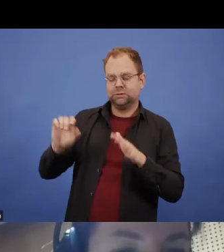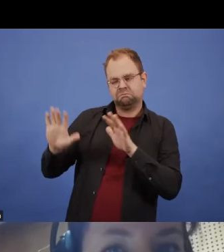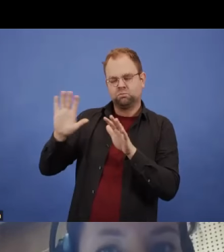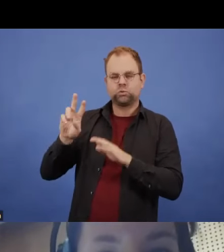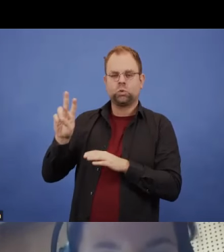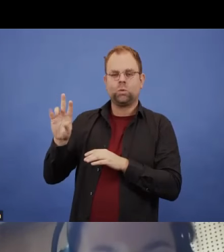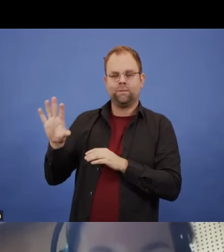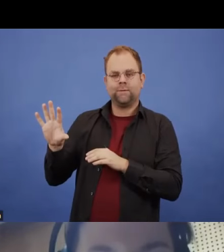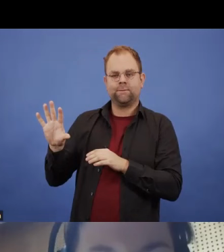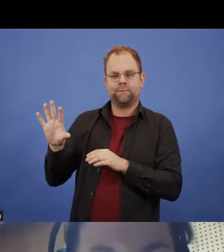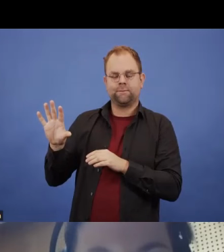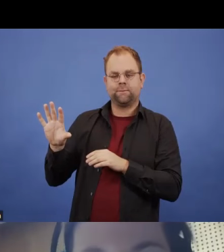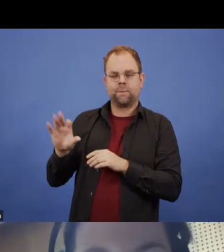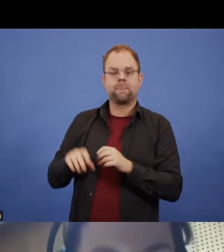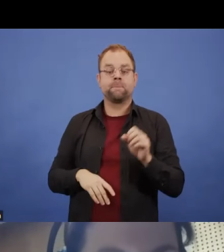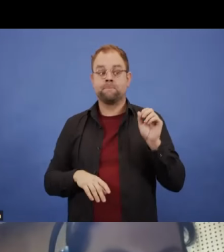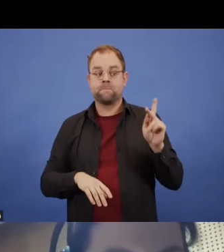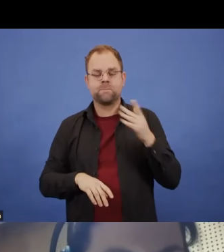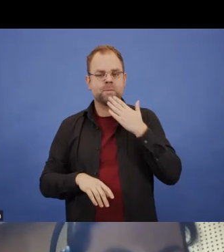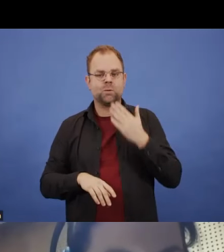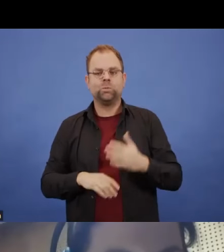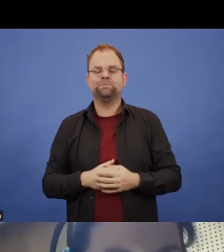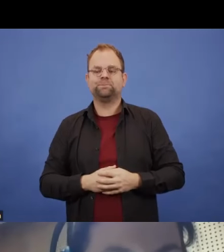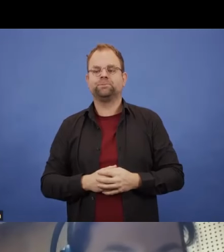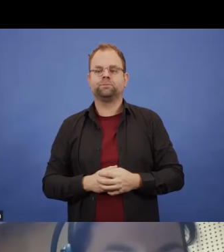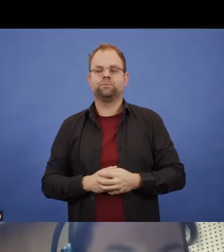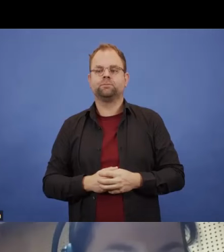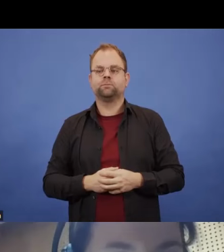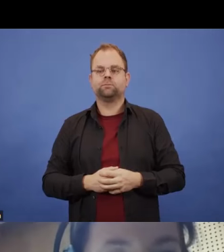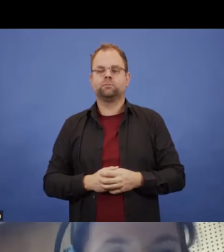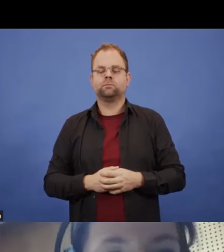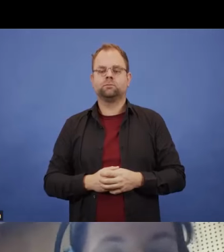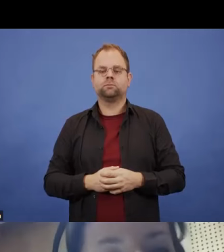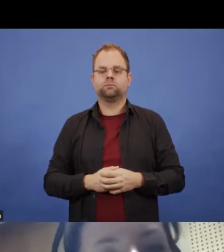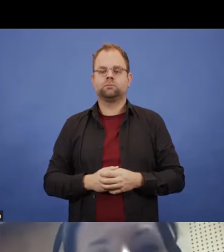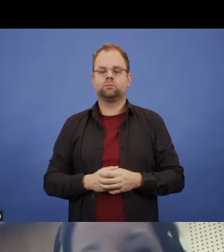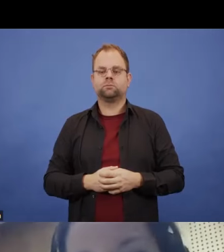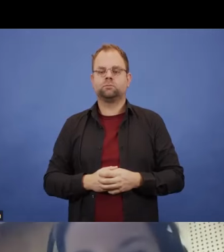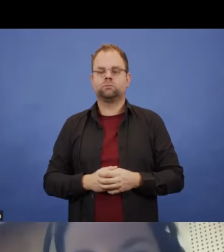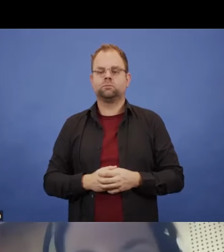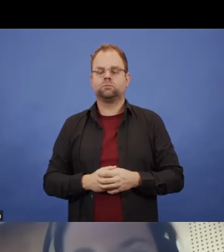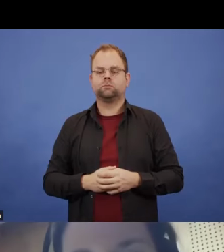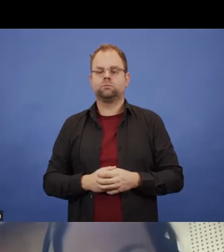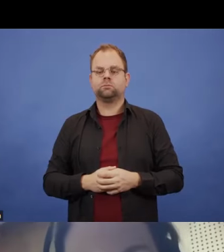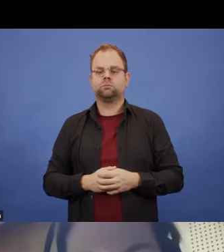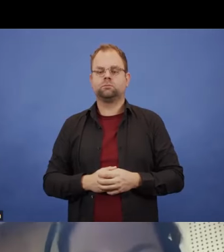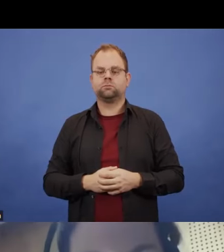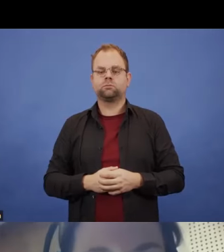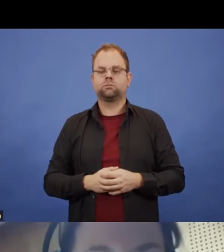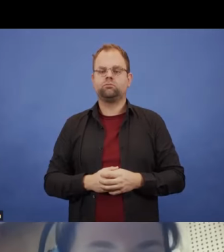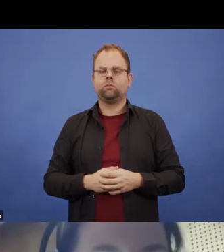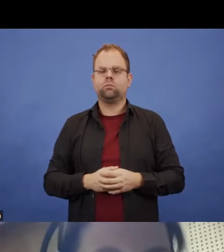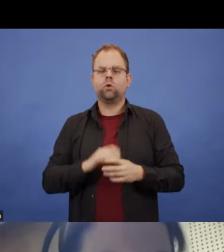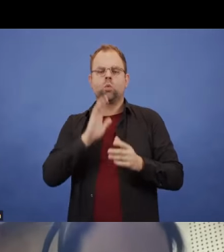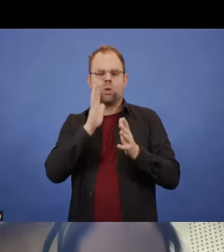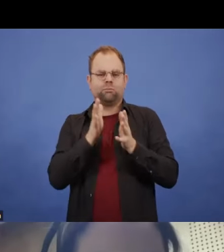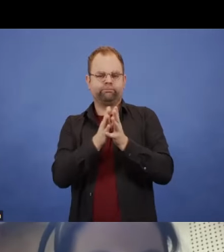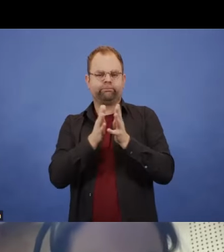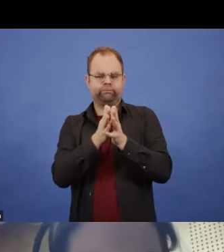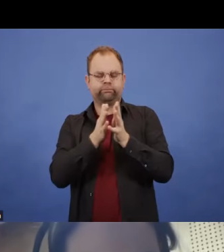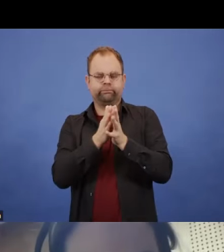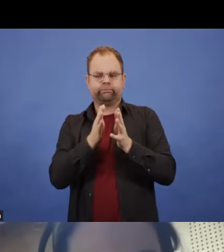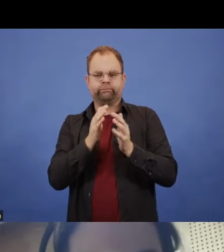please? So we'll cover quite a bit of ground. First, we'll quickly go over the key concepts on statelessness